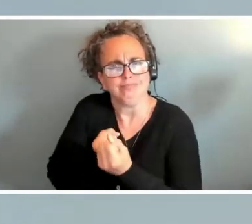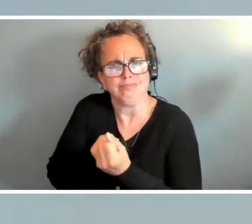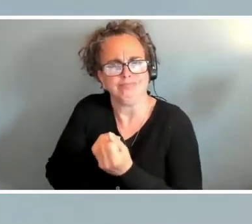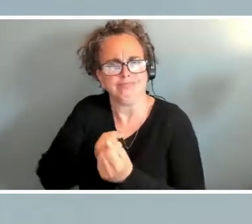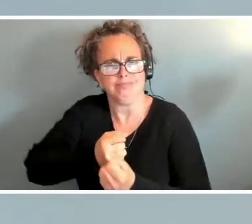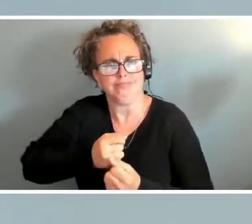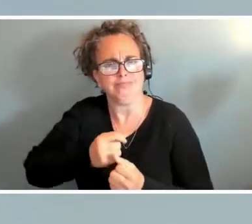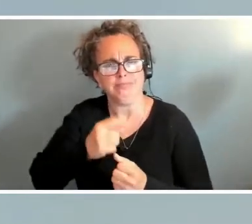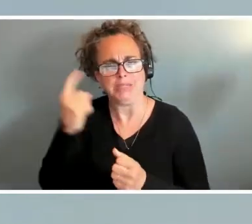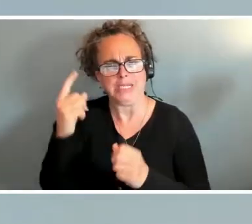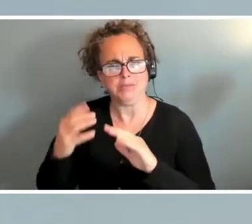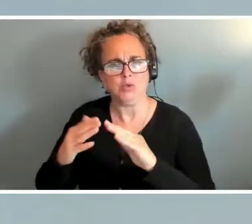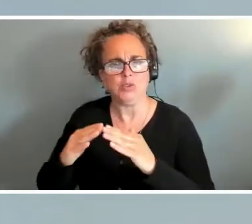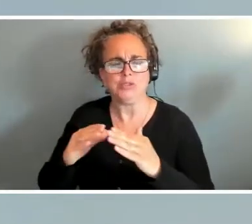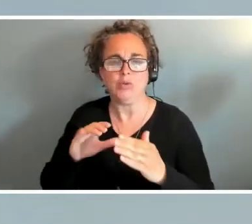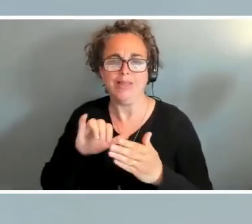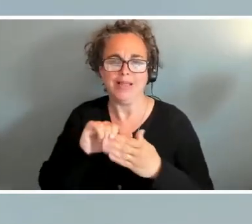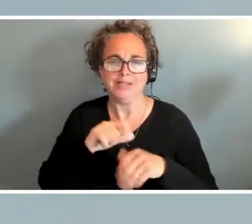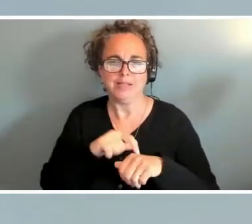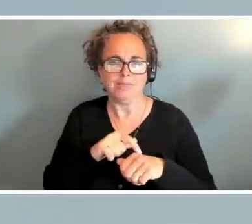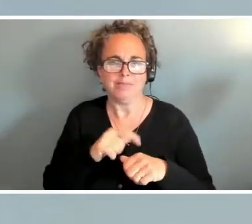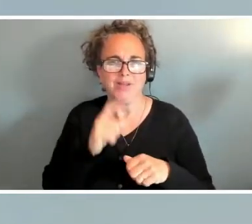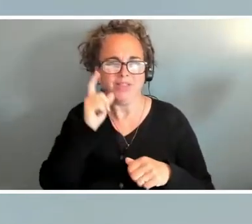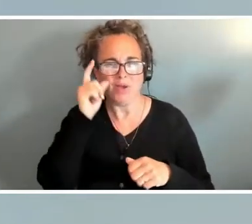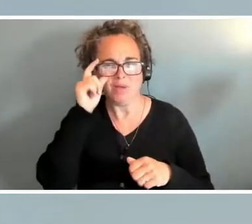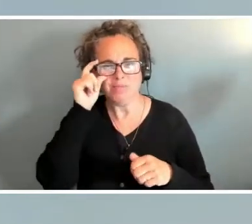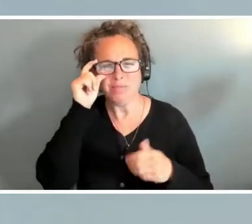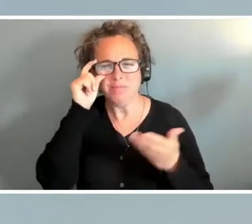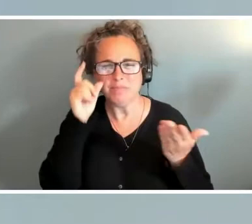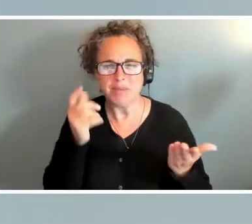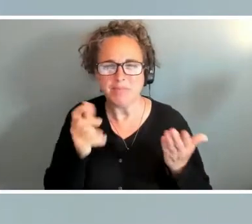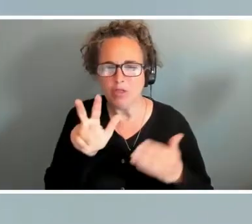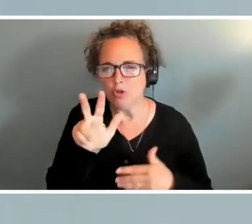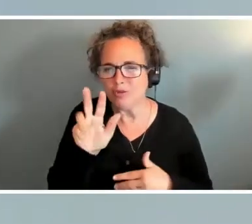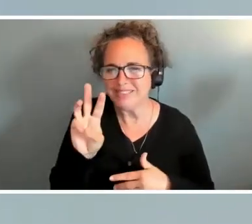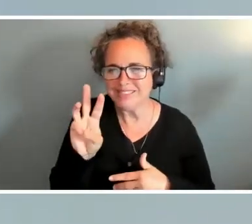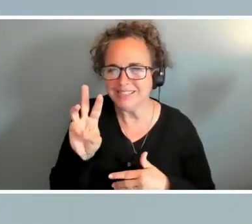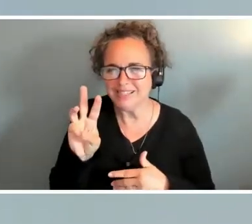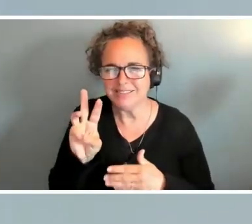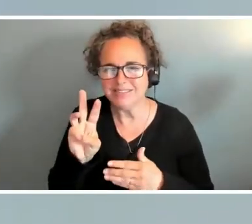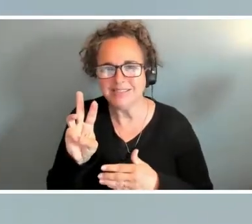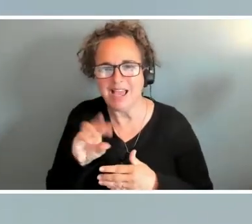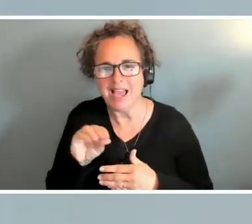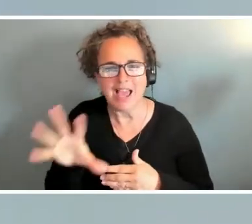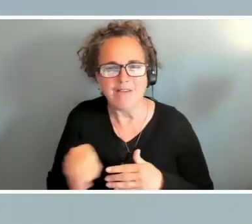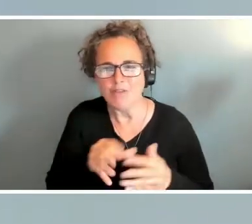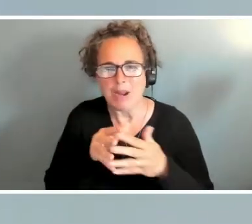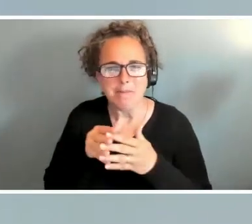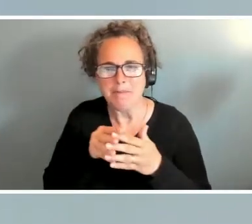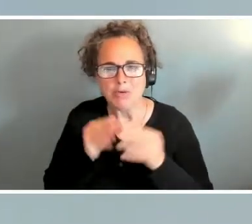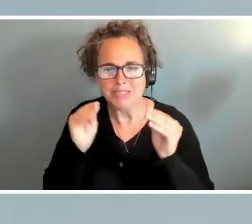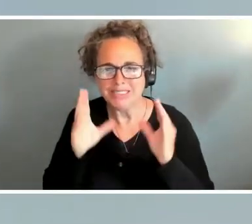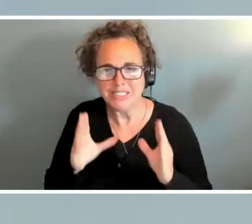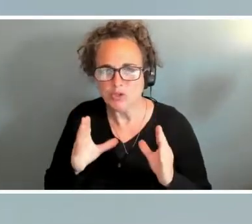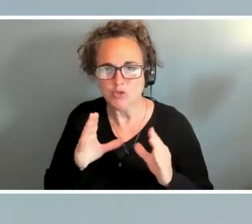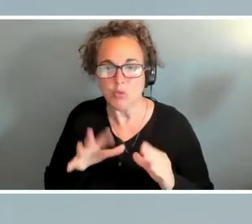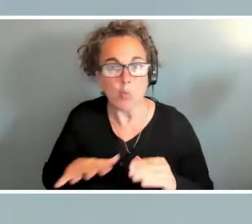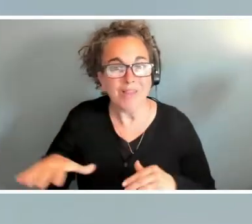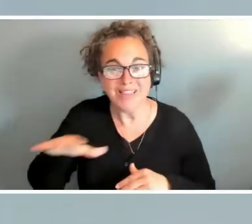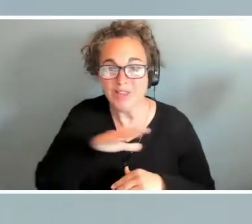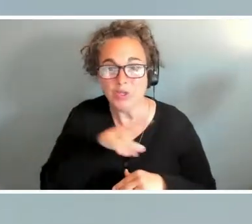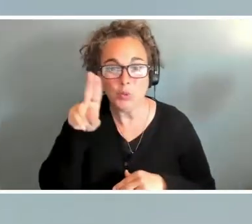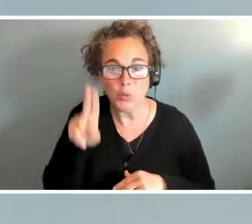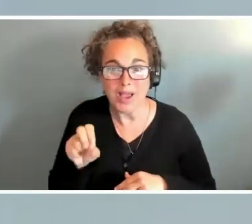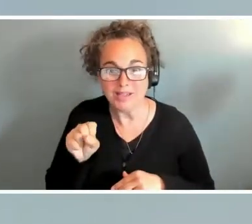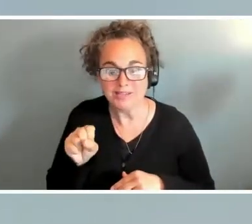maybe, the AAMC reported there were maybe 36 African-American teachers of family medicine in the entire country. At least a